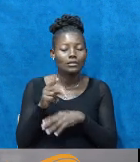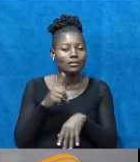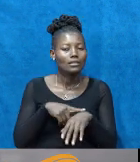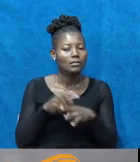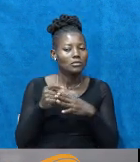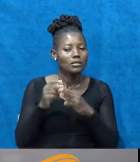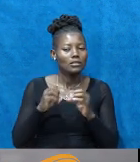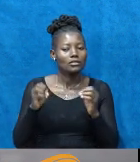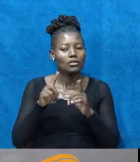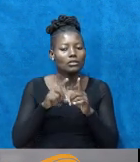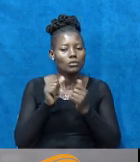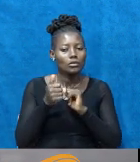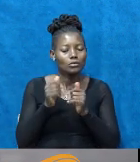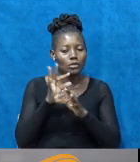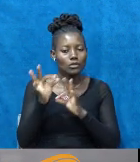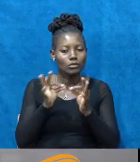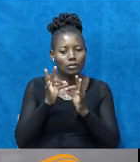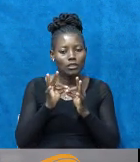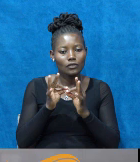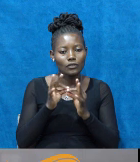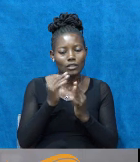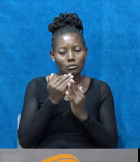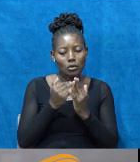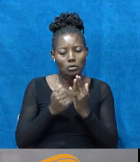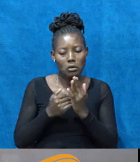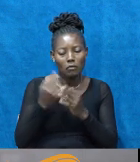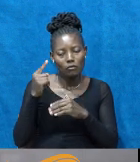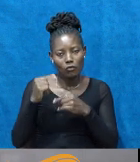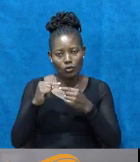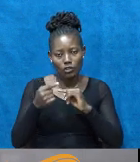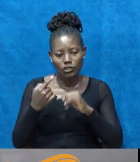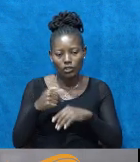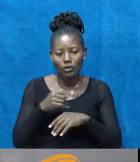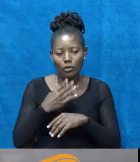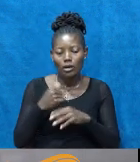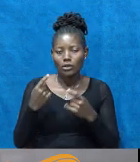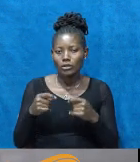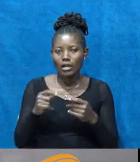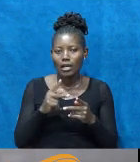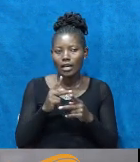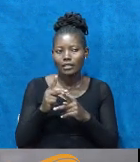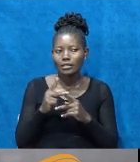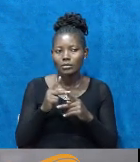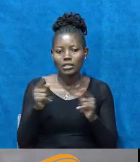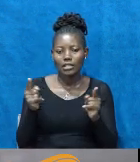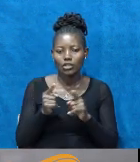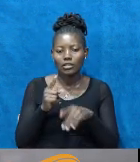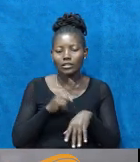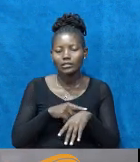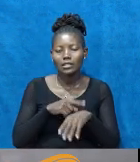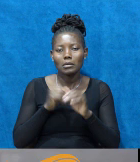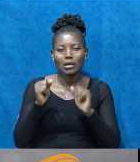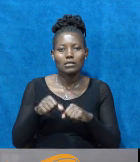and minimize time spent away from training, even with the sport-specific protocols of various injuries. We want to try and